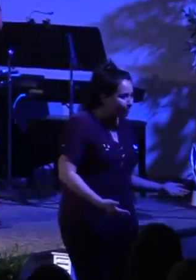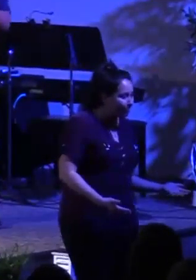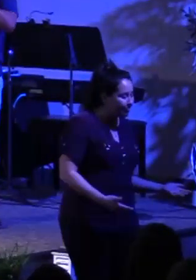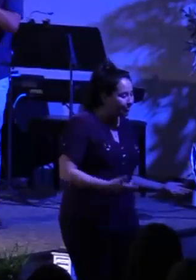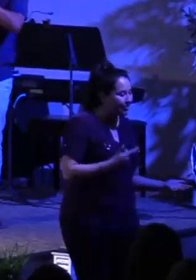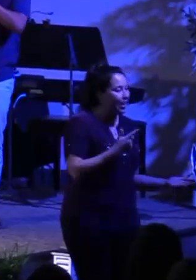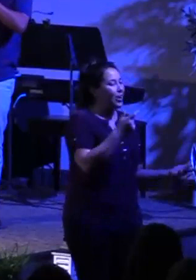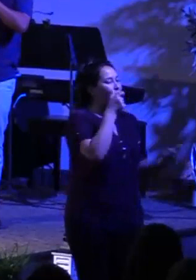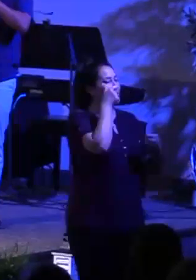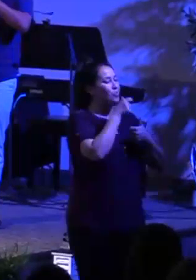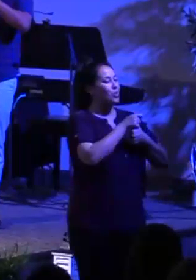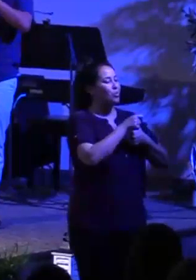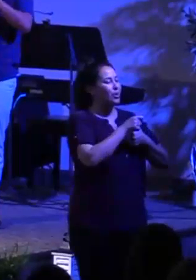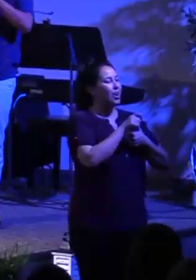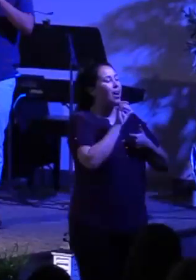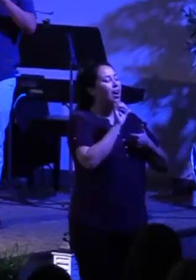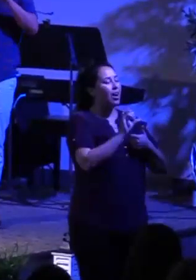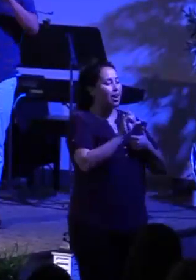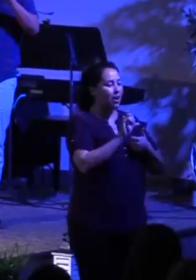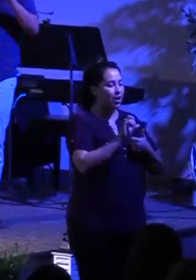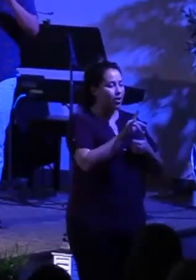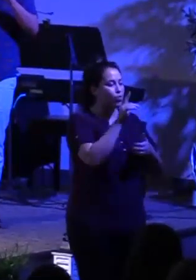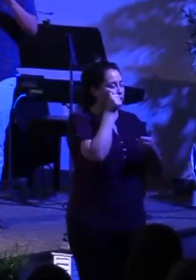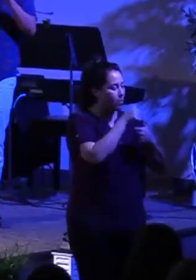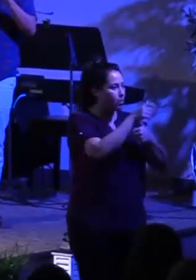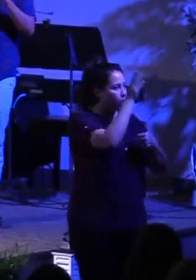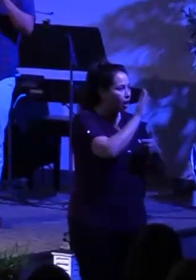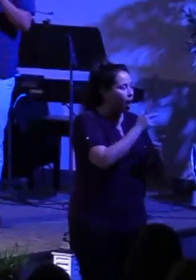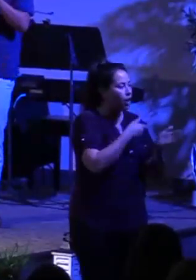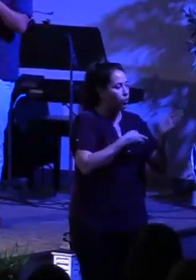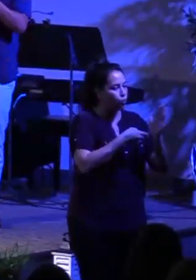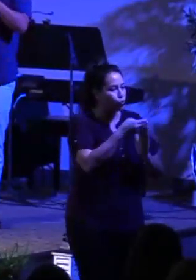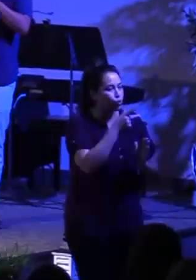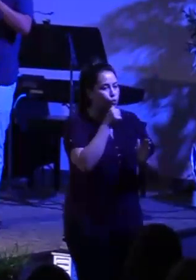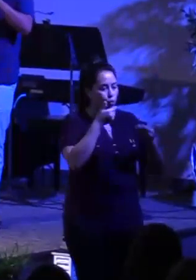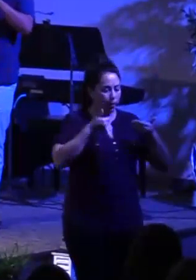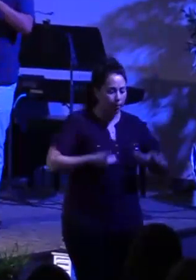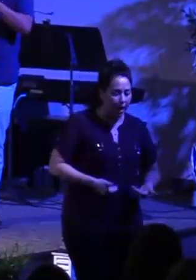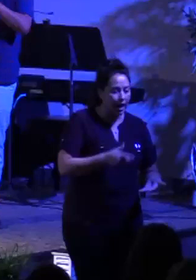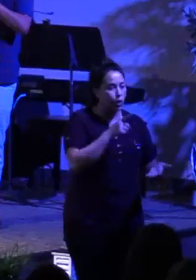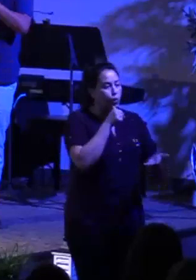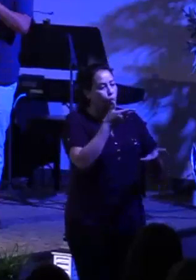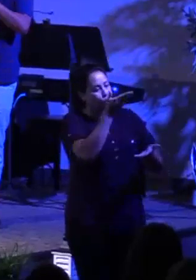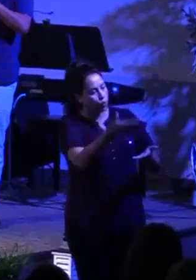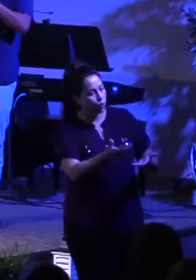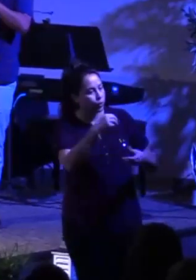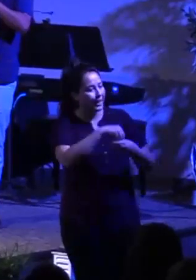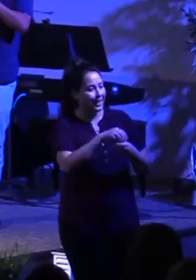I remembered you, God, and I remembered your truth, and who you are, and who I am in your